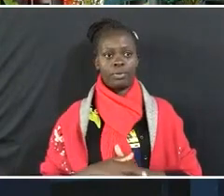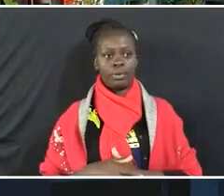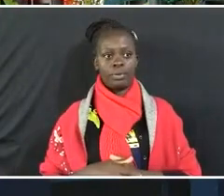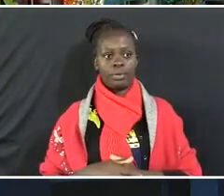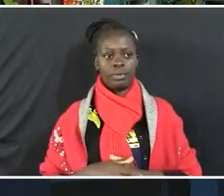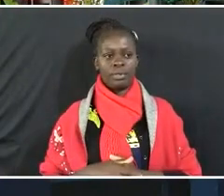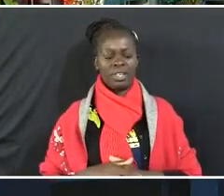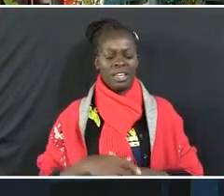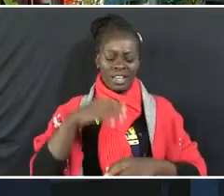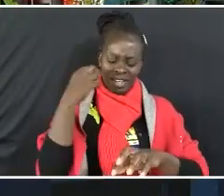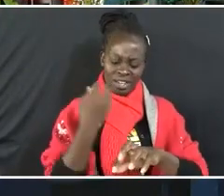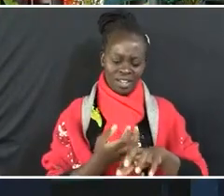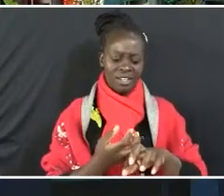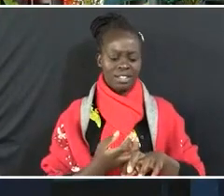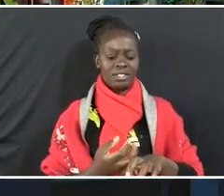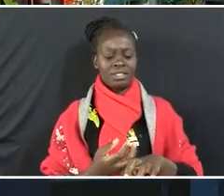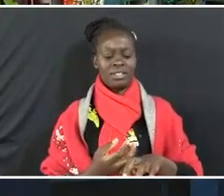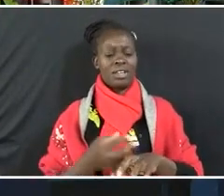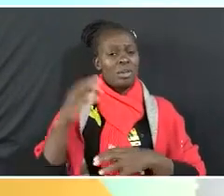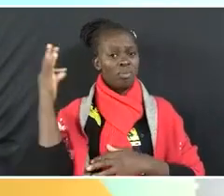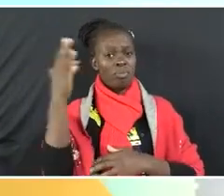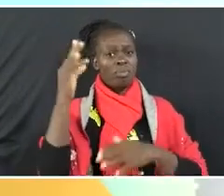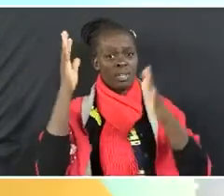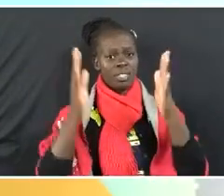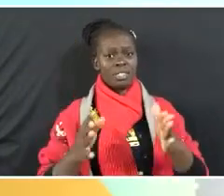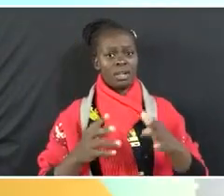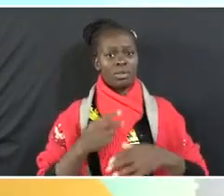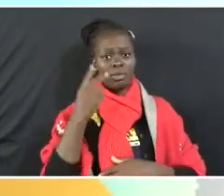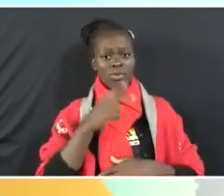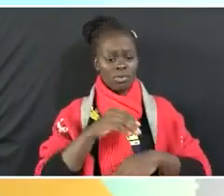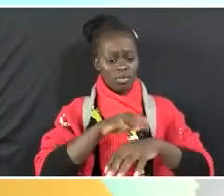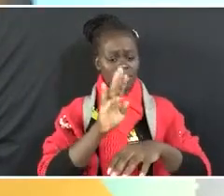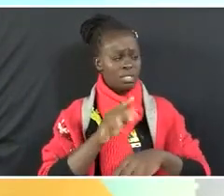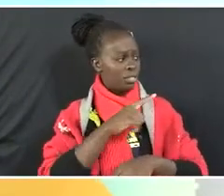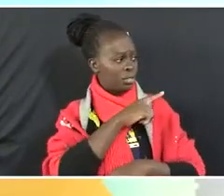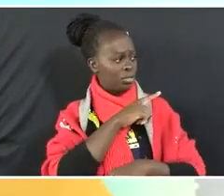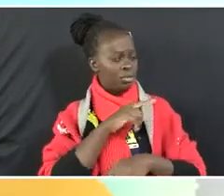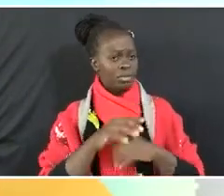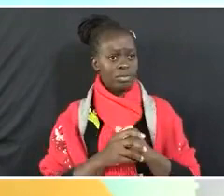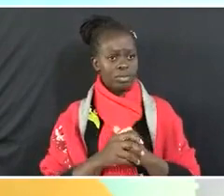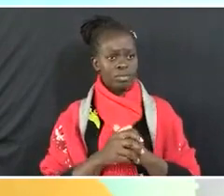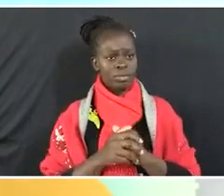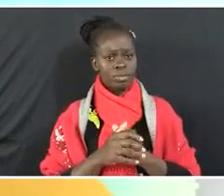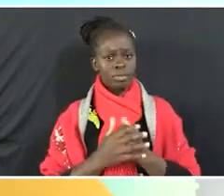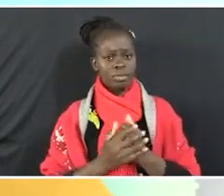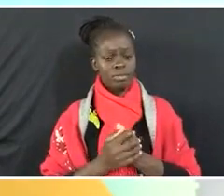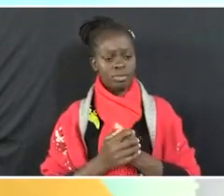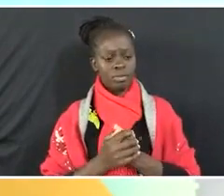It's tough. Preacher, who sent you? The ambassadors invited me.